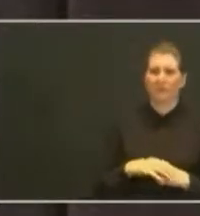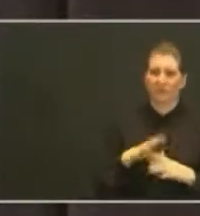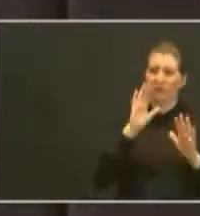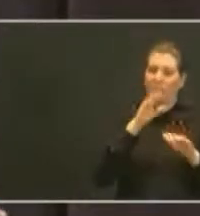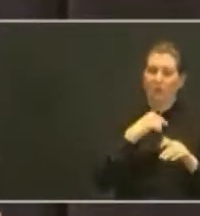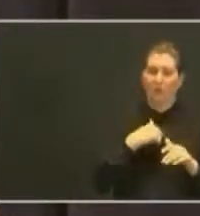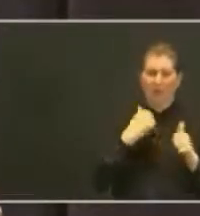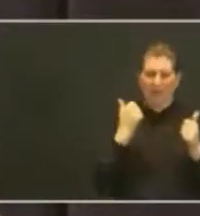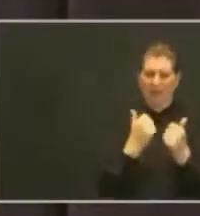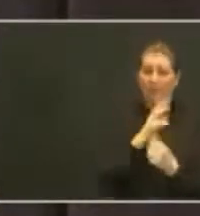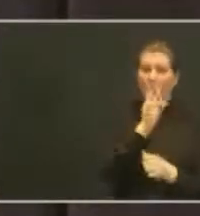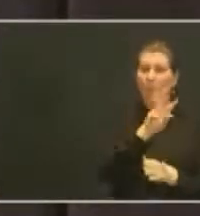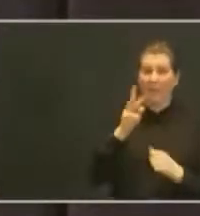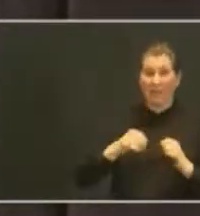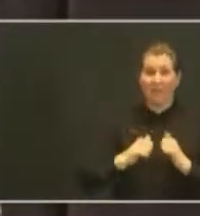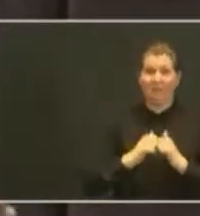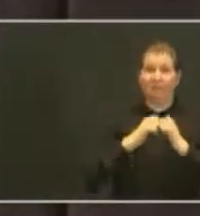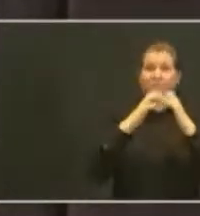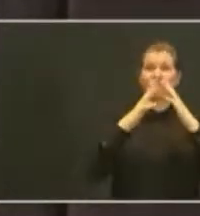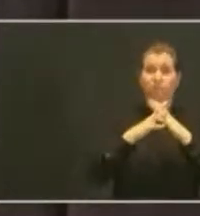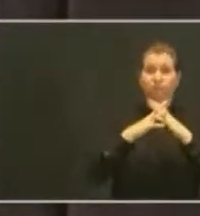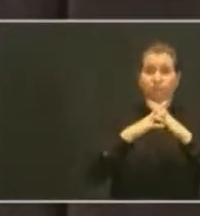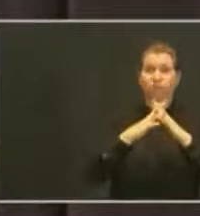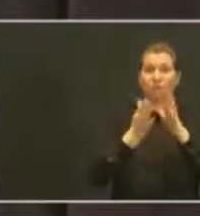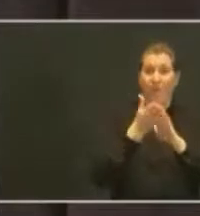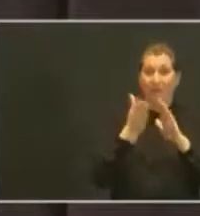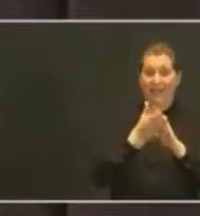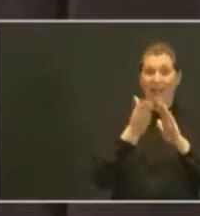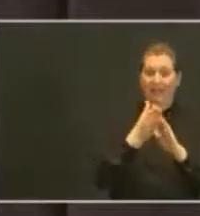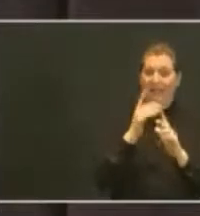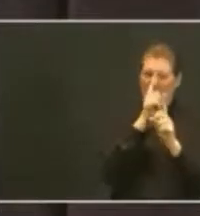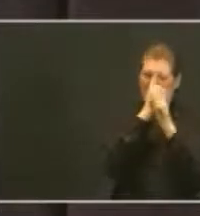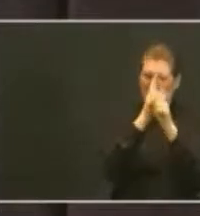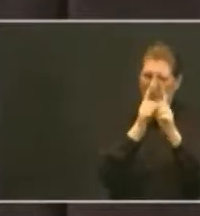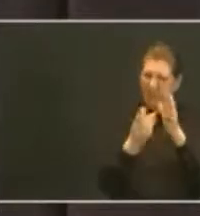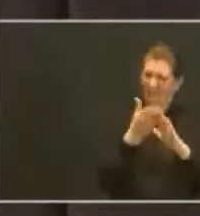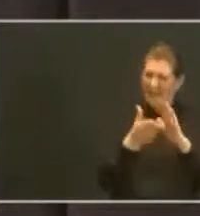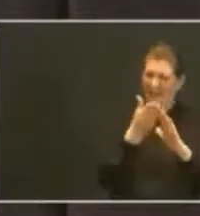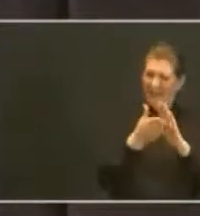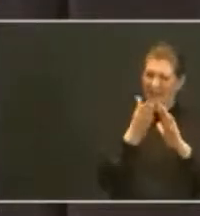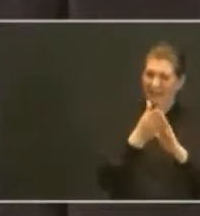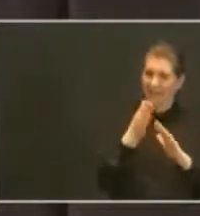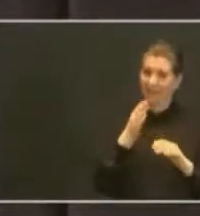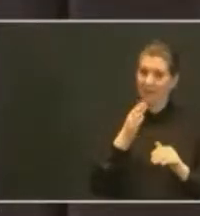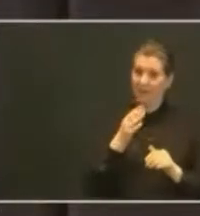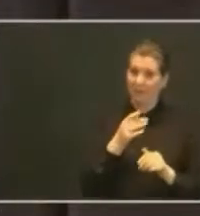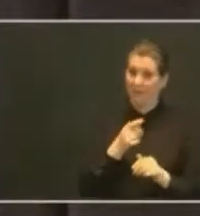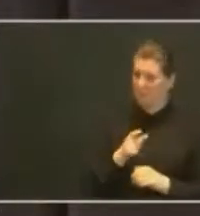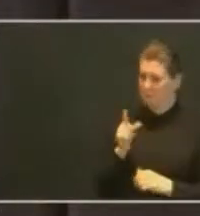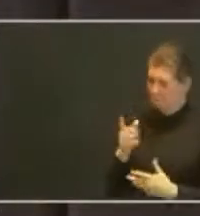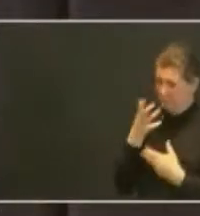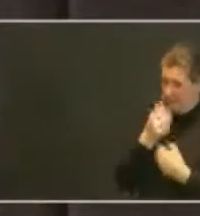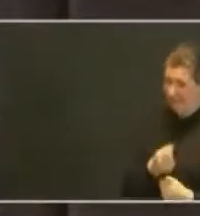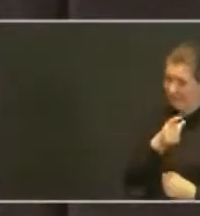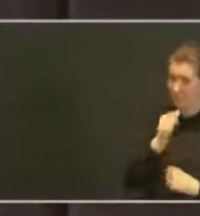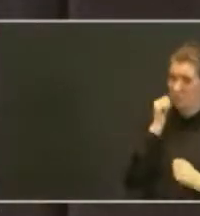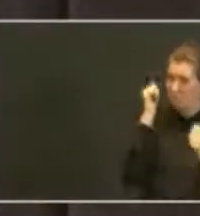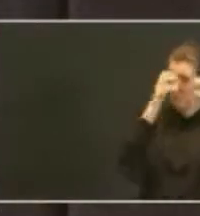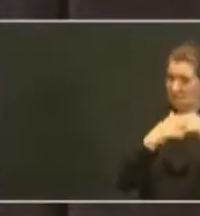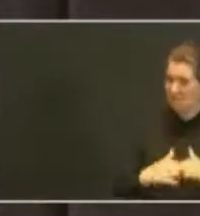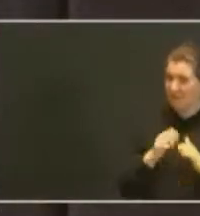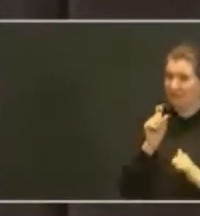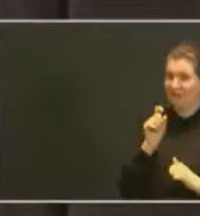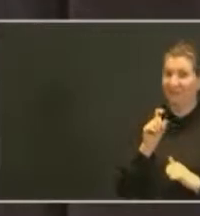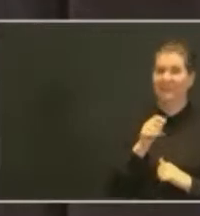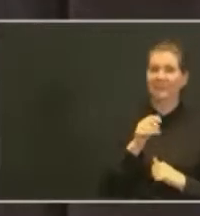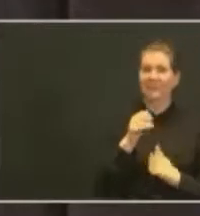continue to function effectively on Monday. Today is a great test of that to help